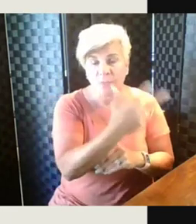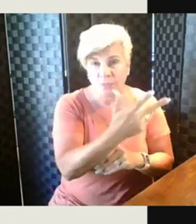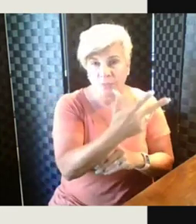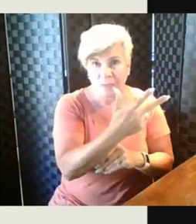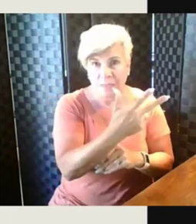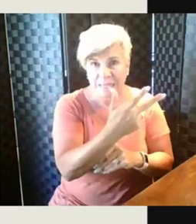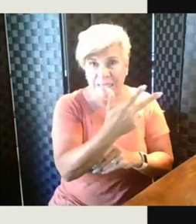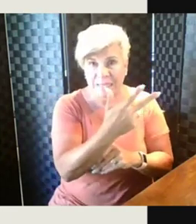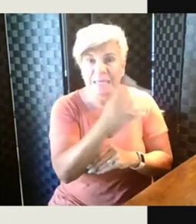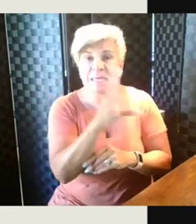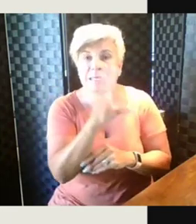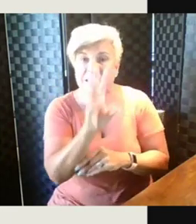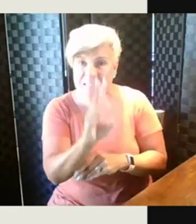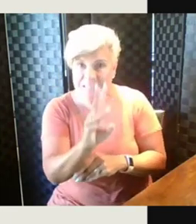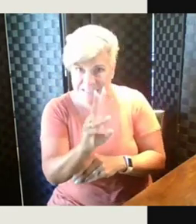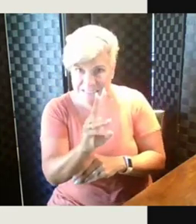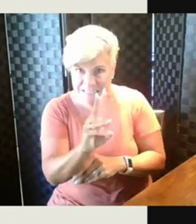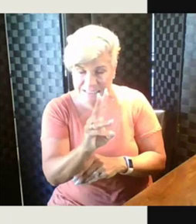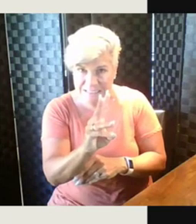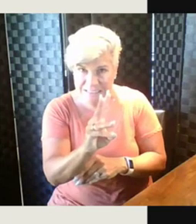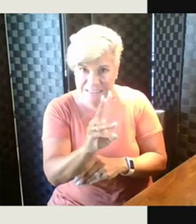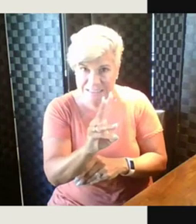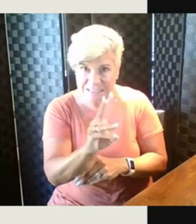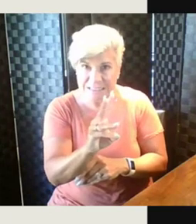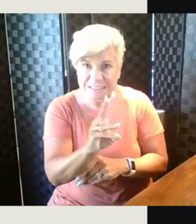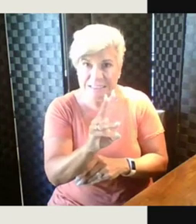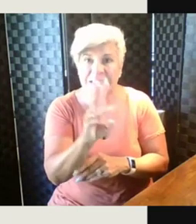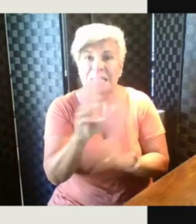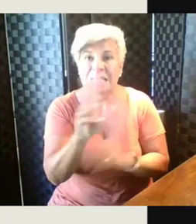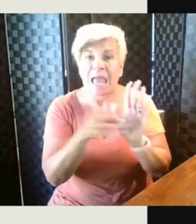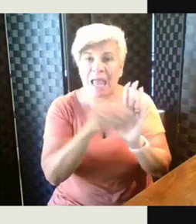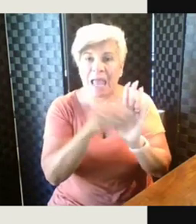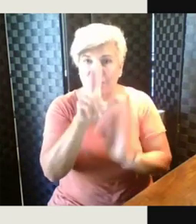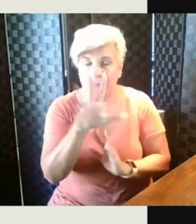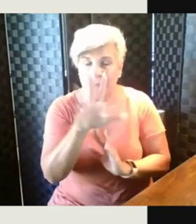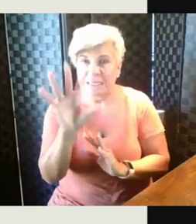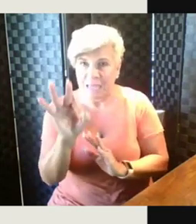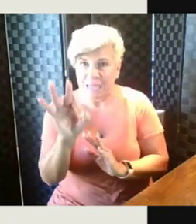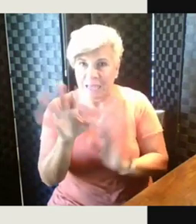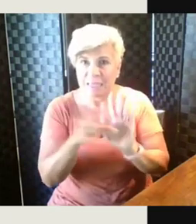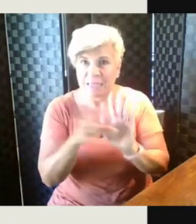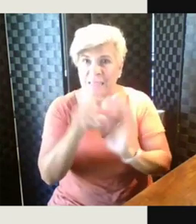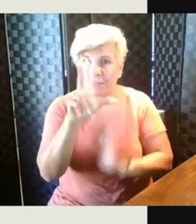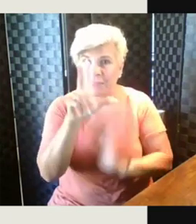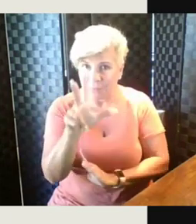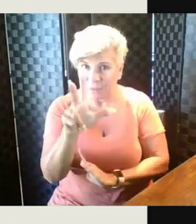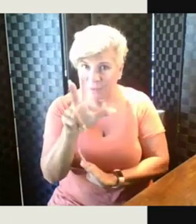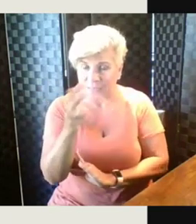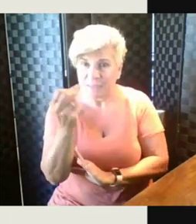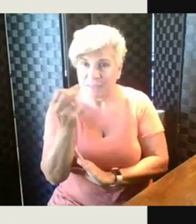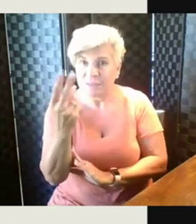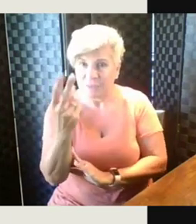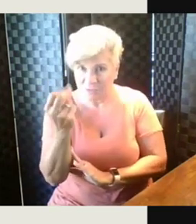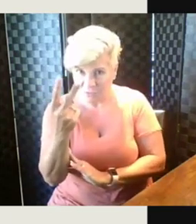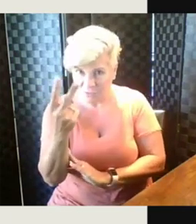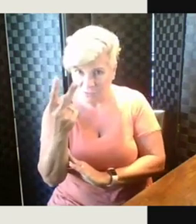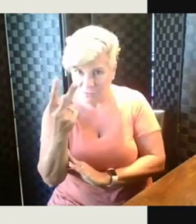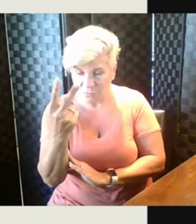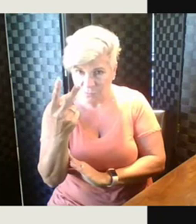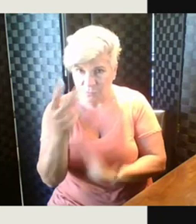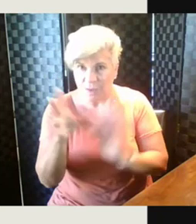3 plus 3 is 6. And 6 plus 3 is 9. And 9 plus